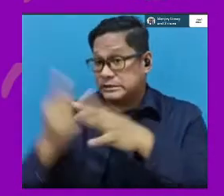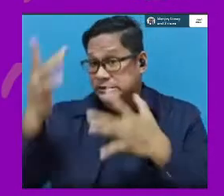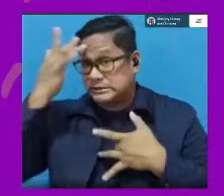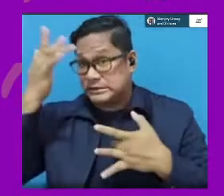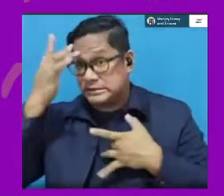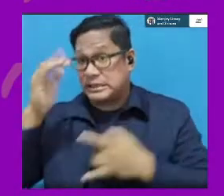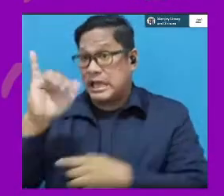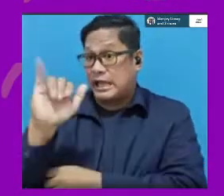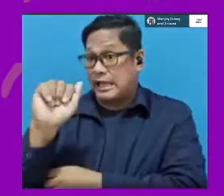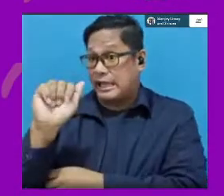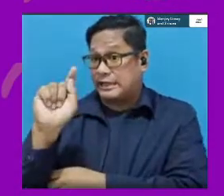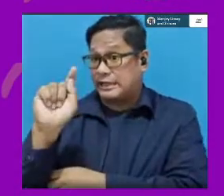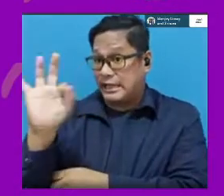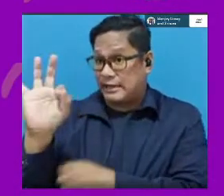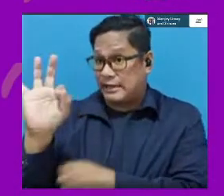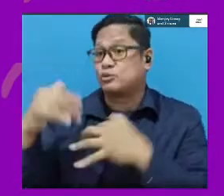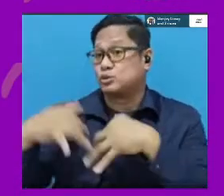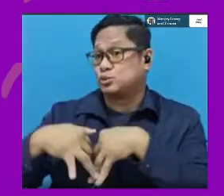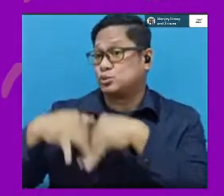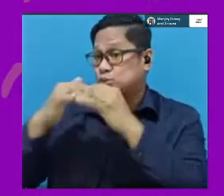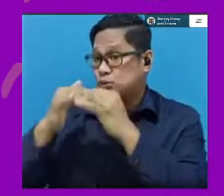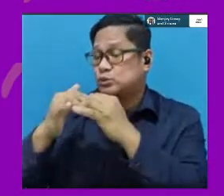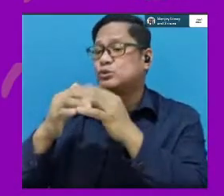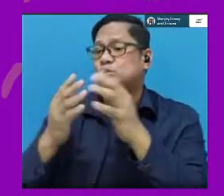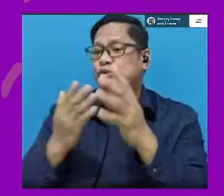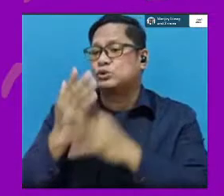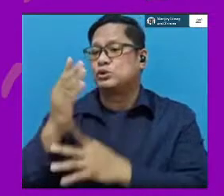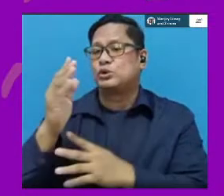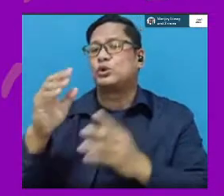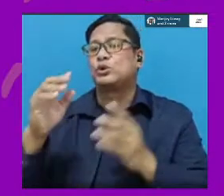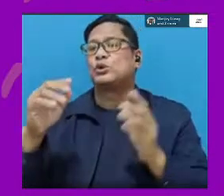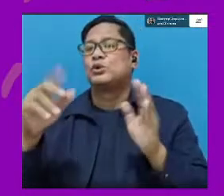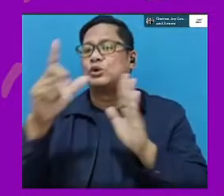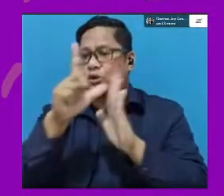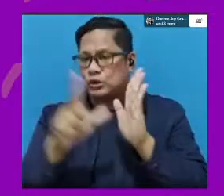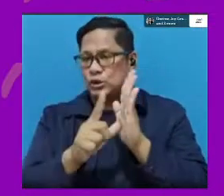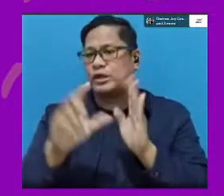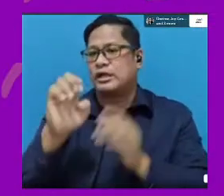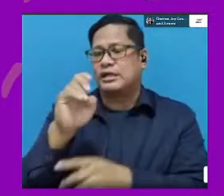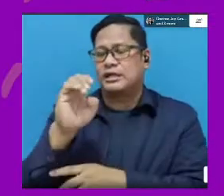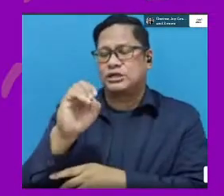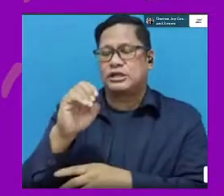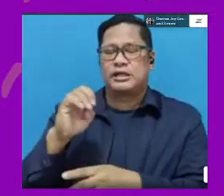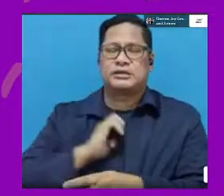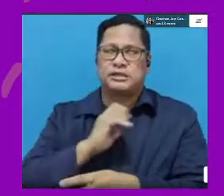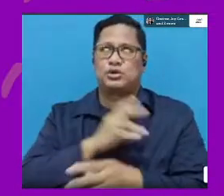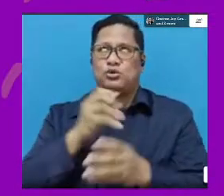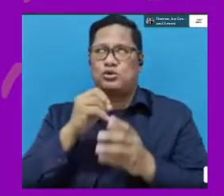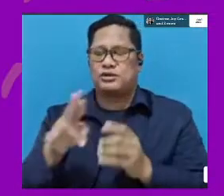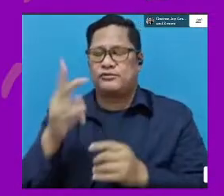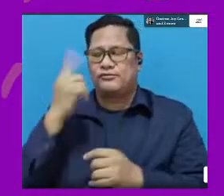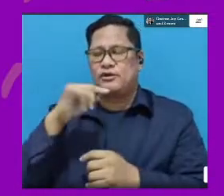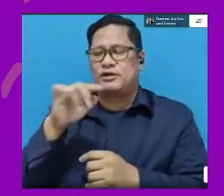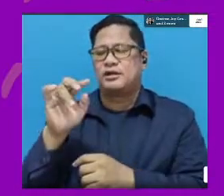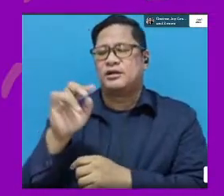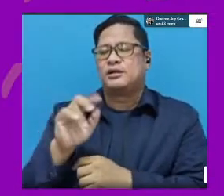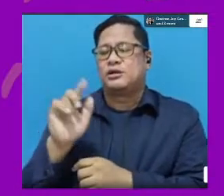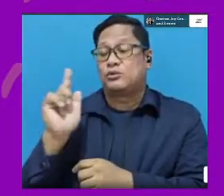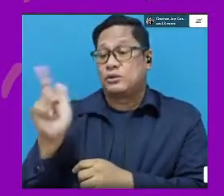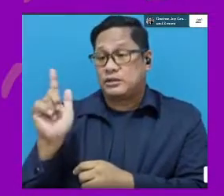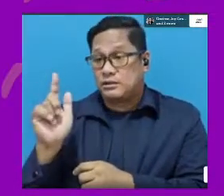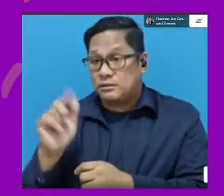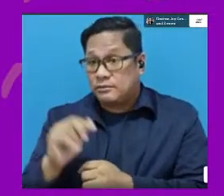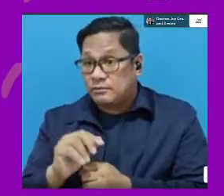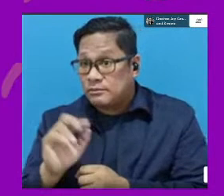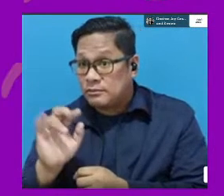created through Executive Order number 168, series of 2014. And then we have